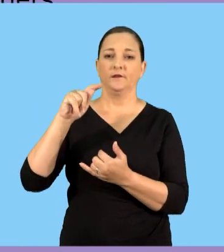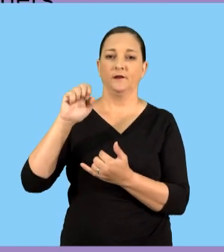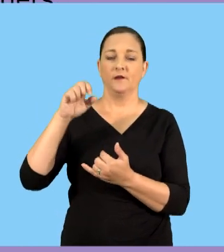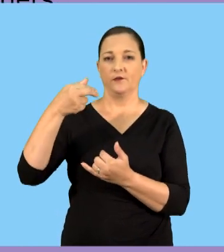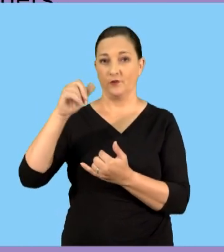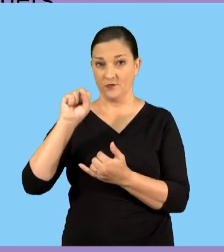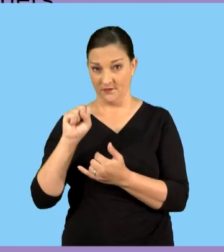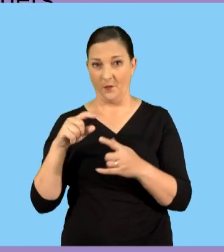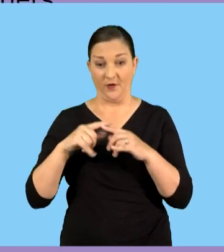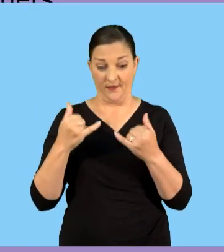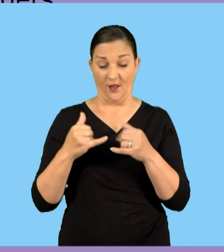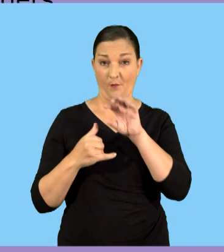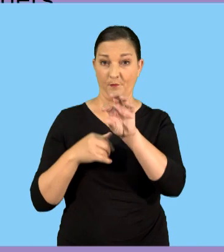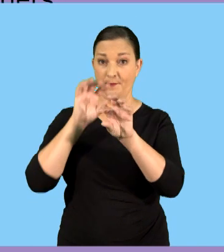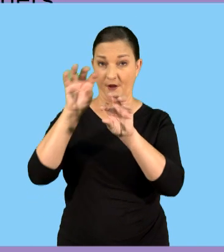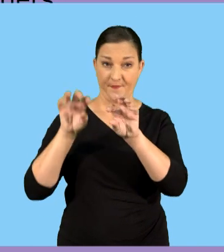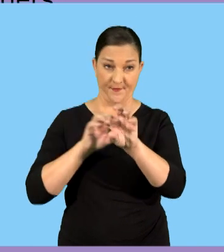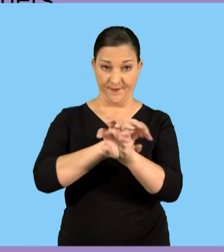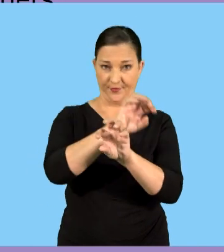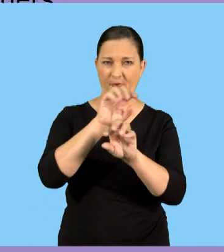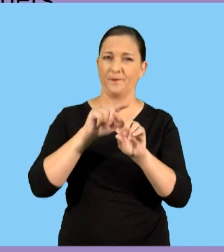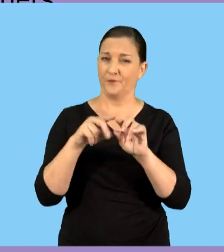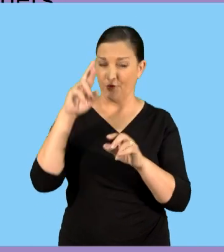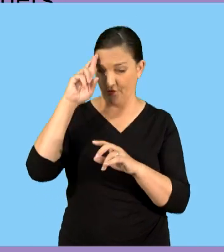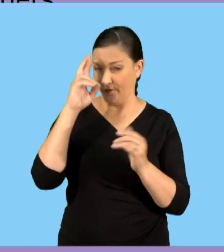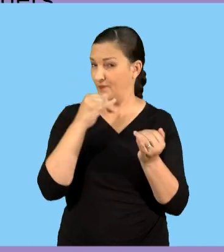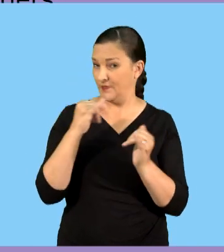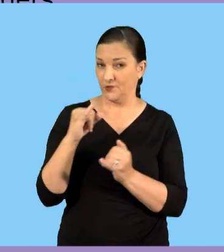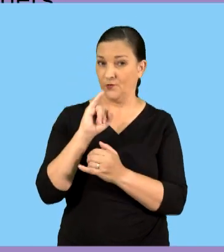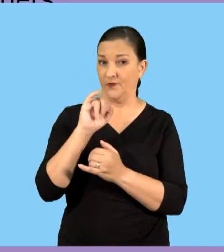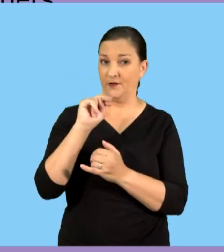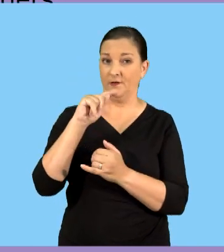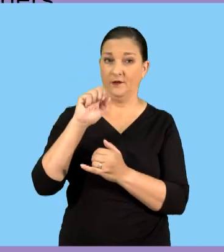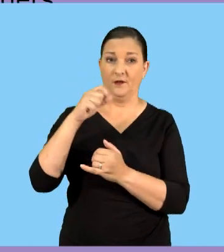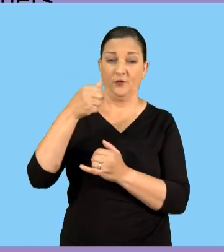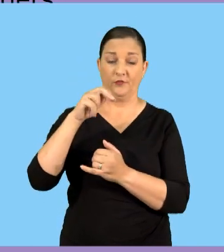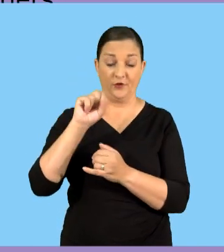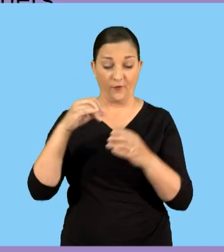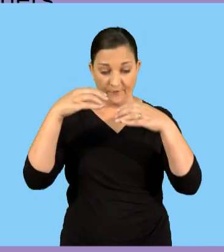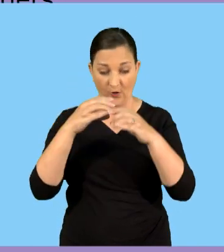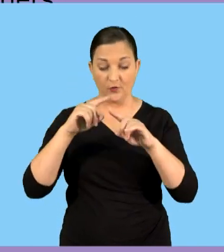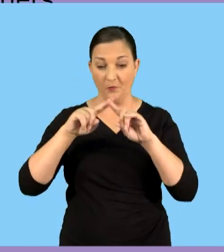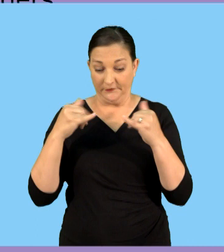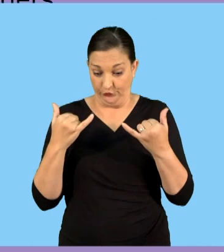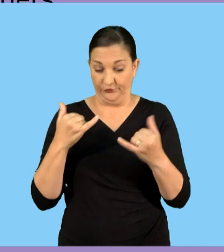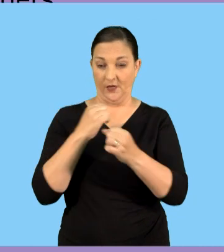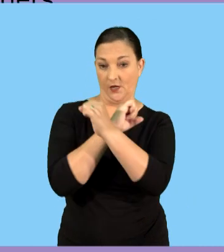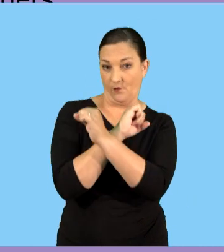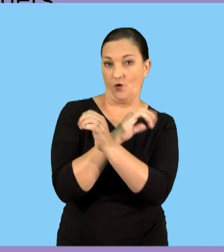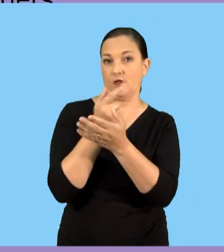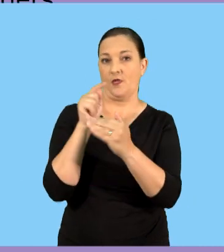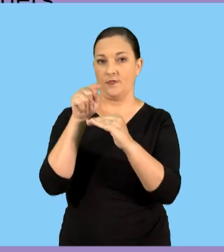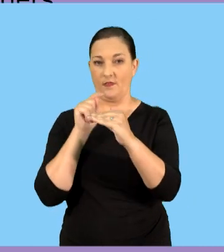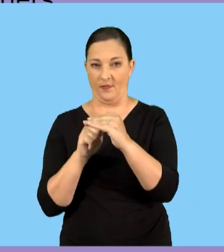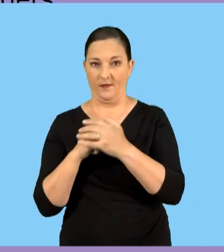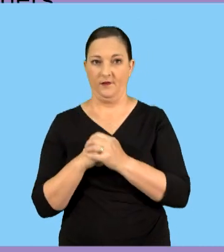So in today's concept map, we are focusing on integers, but remember, multiplication and division for today's lesson. So